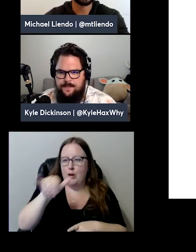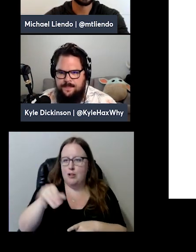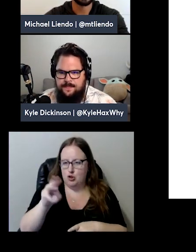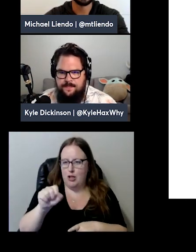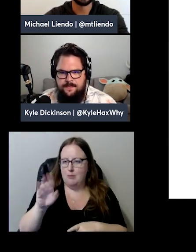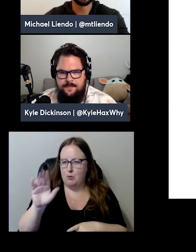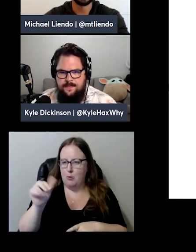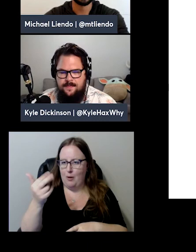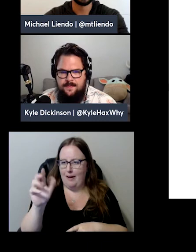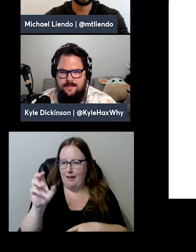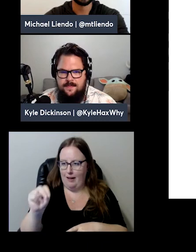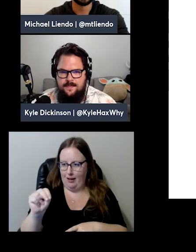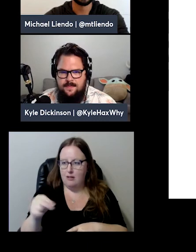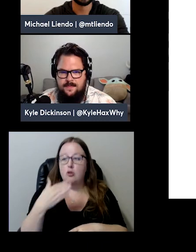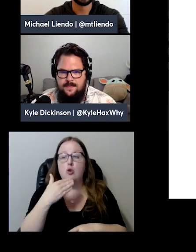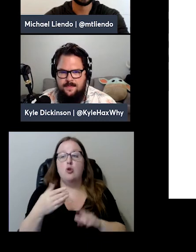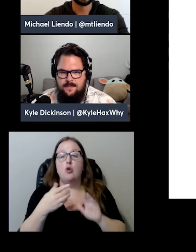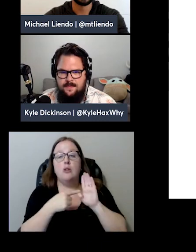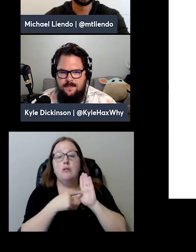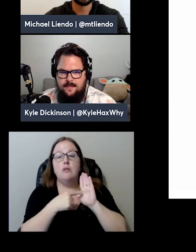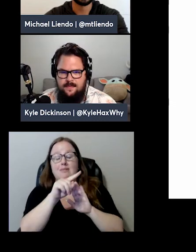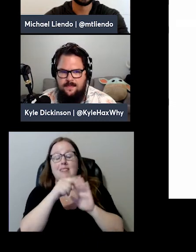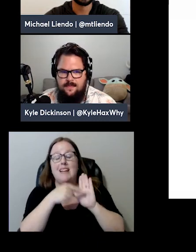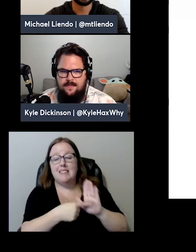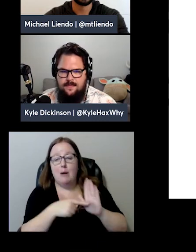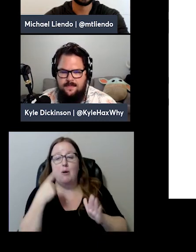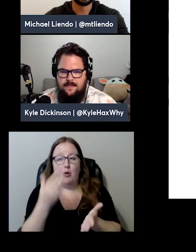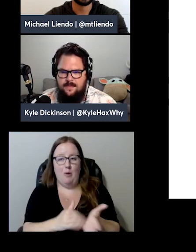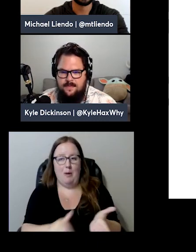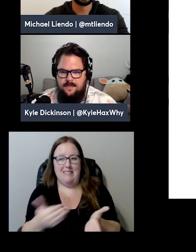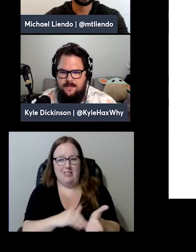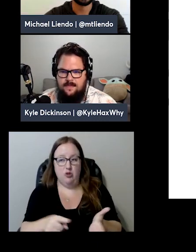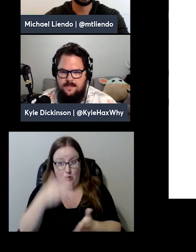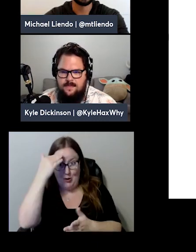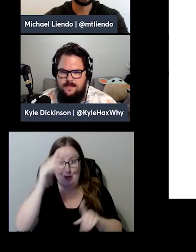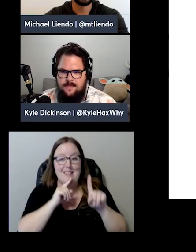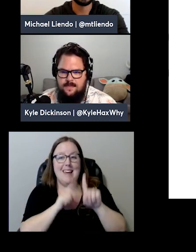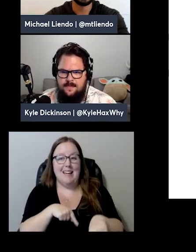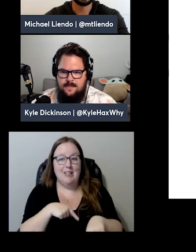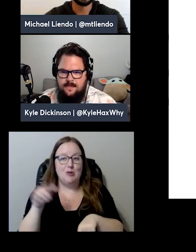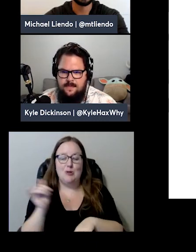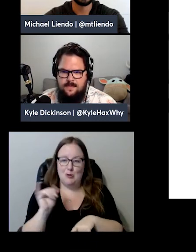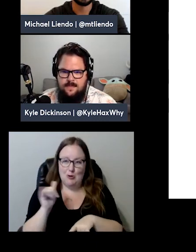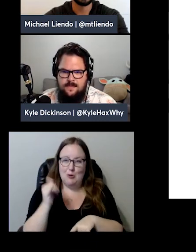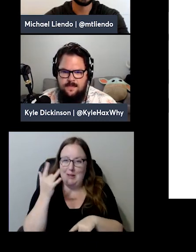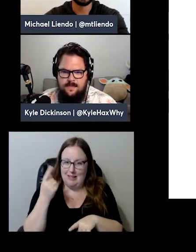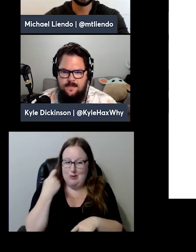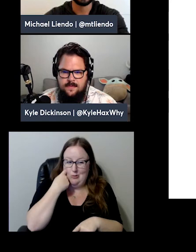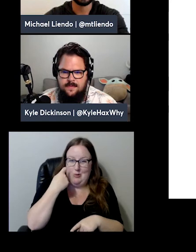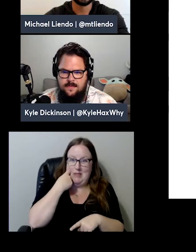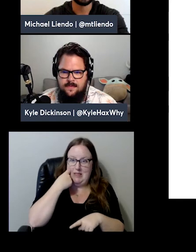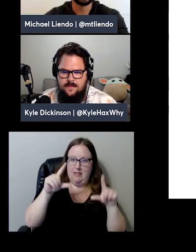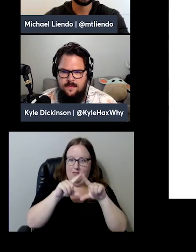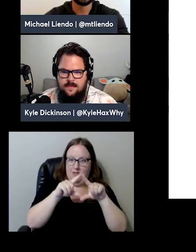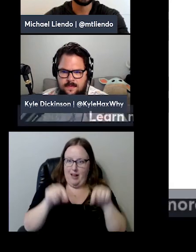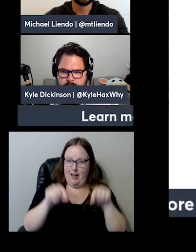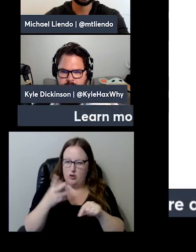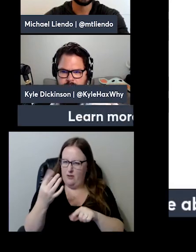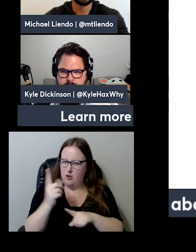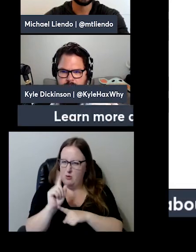great example of repetition. You probably knew the answer this time around as well because we had just done it a few minutes ago, right?